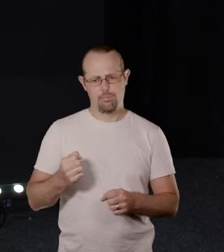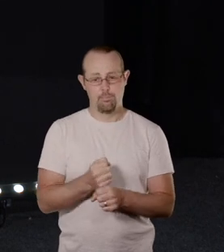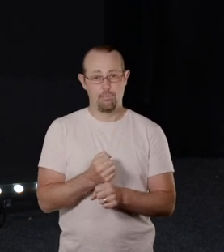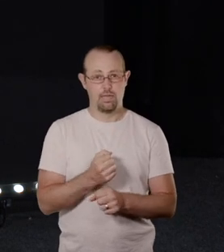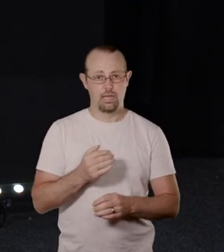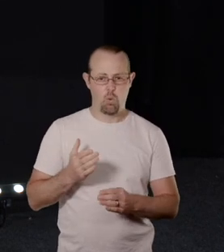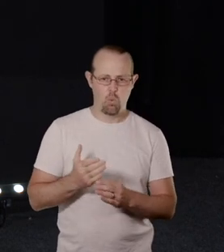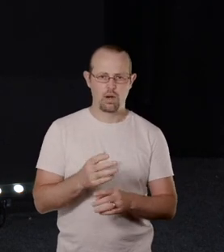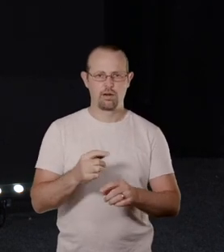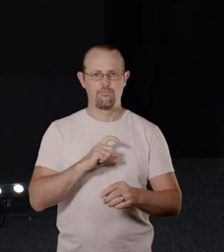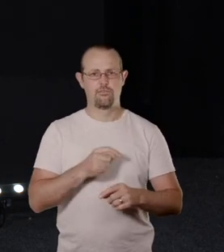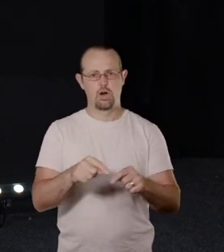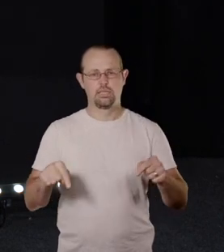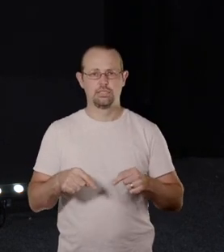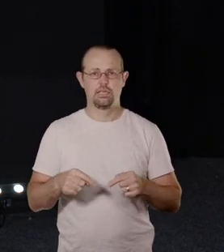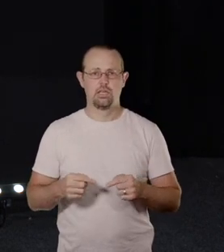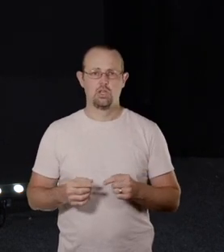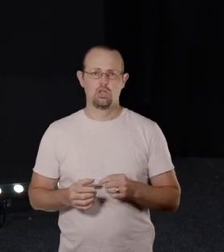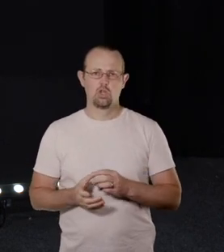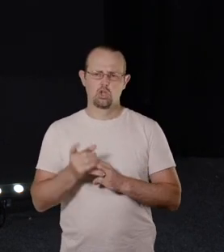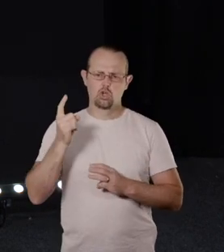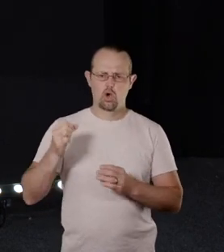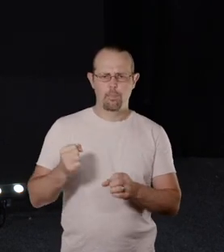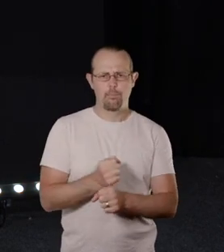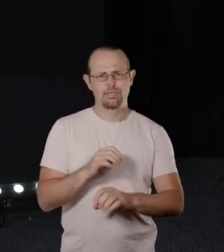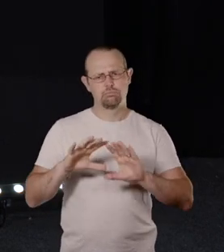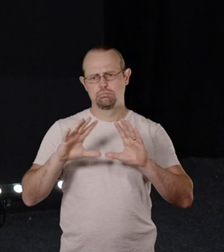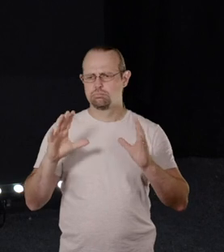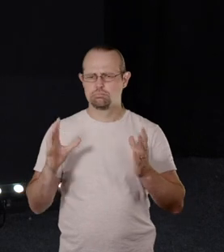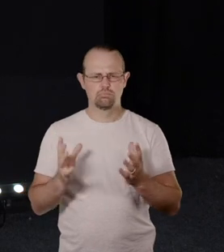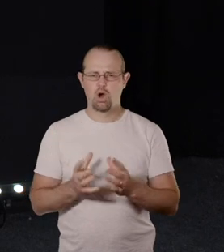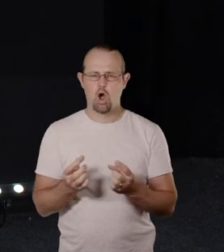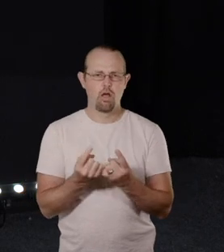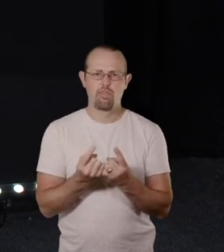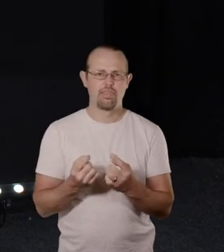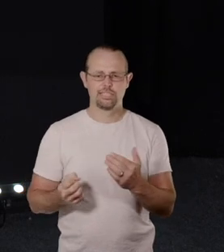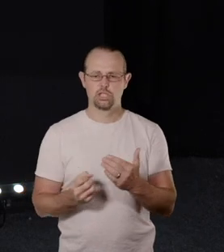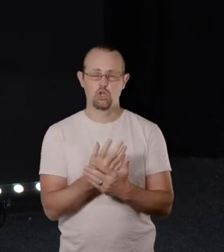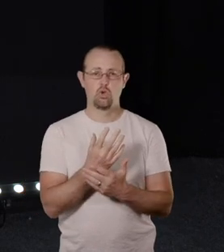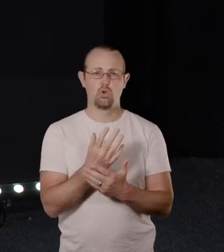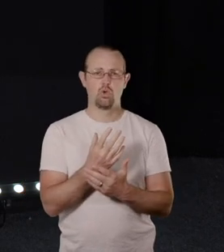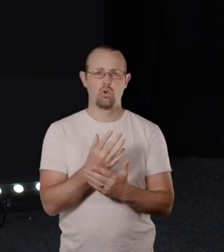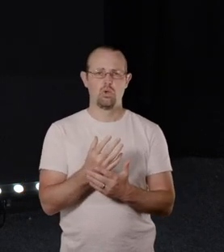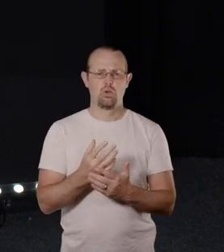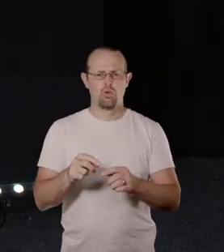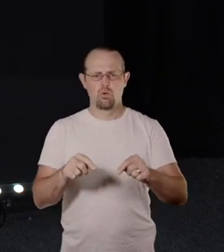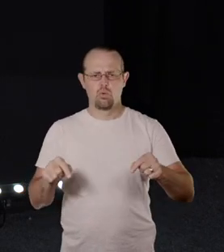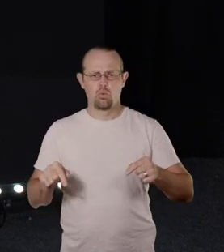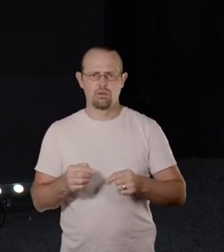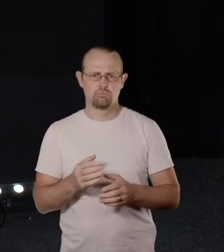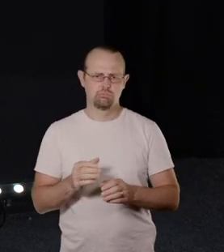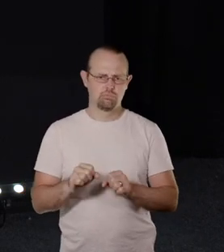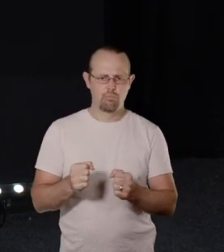when we put that blood on our life and we break bread and we walk towards faith on